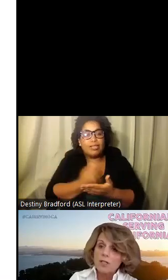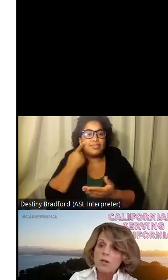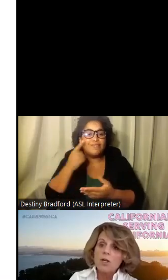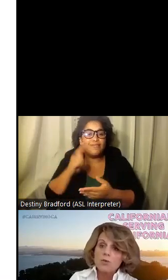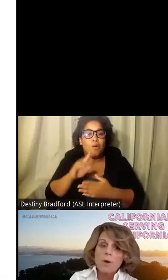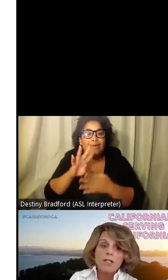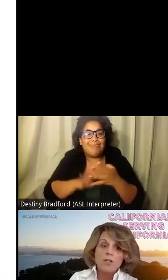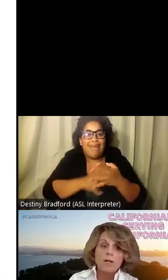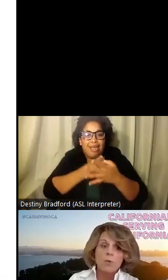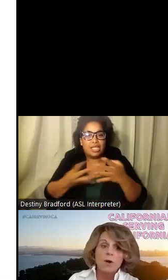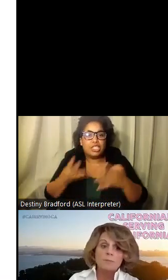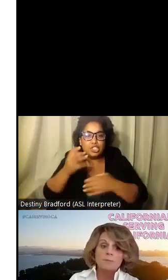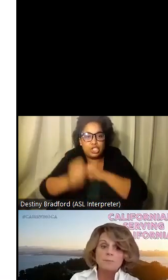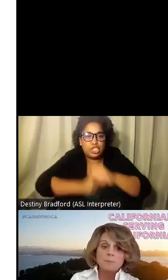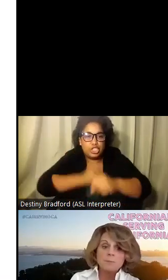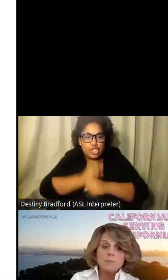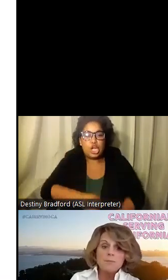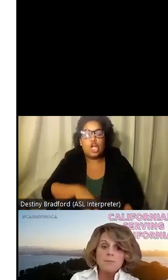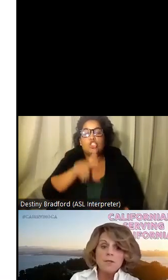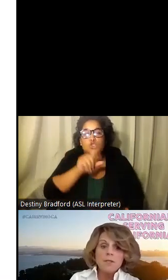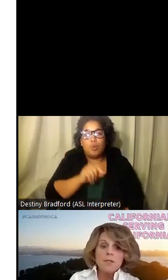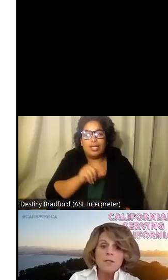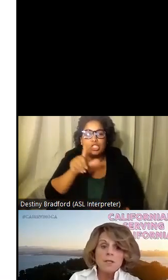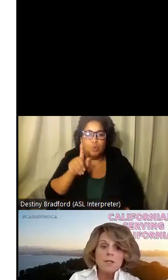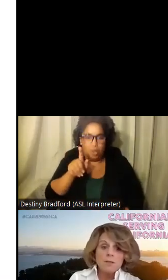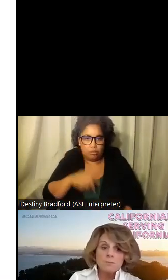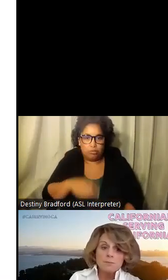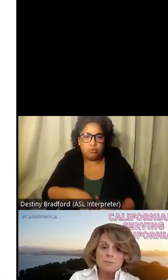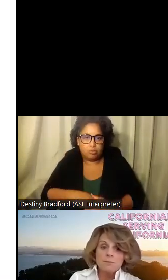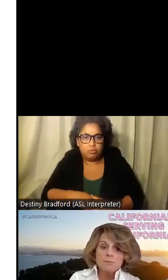calendar year 2021.